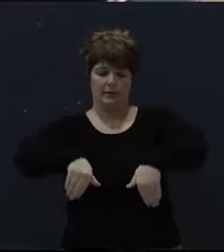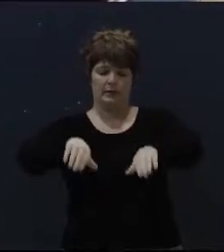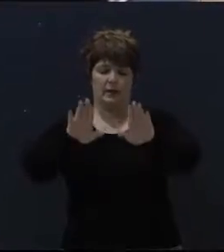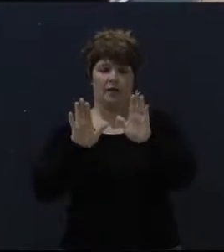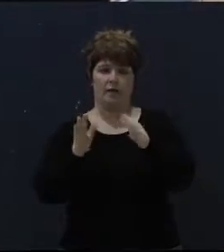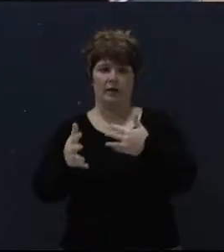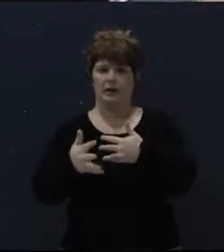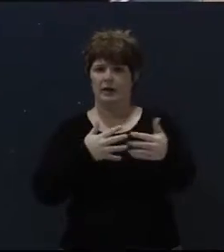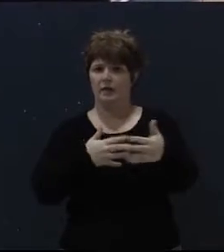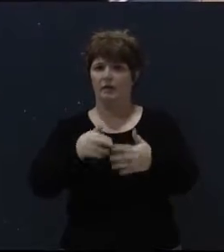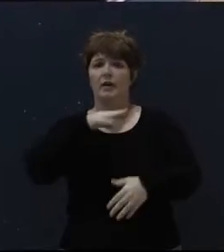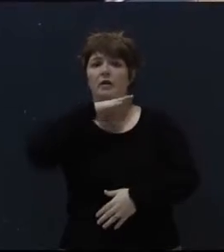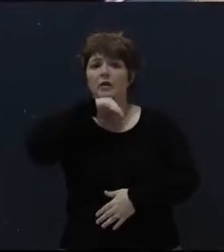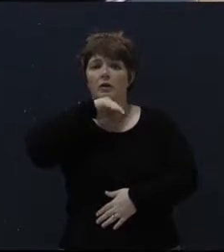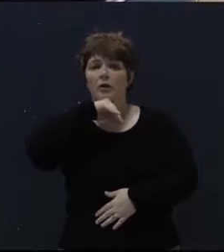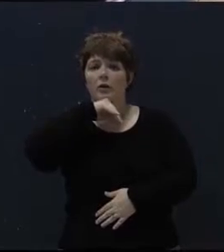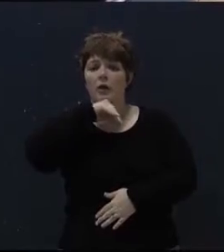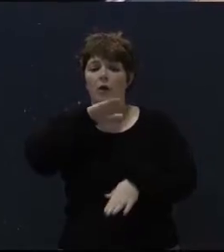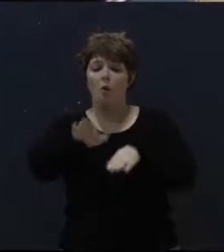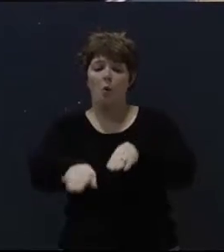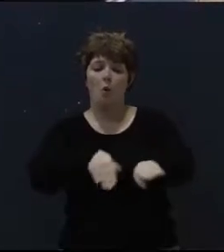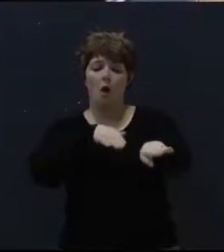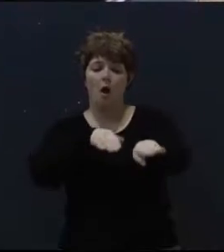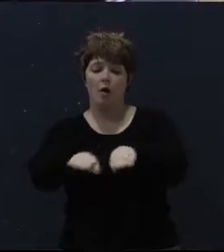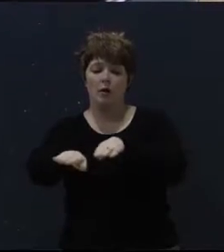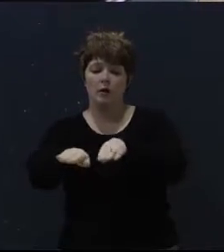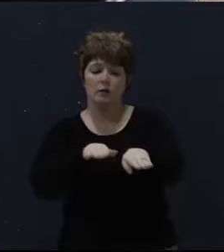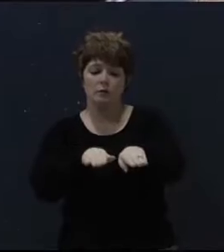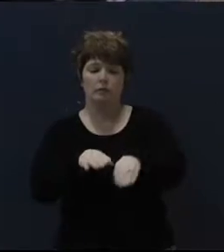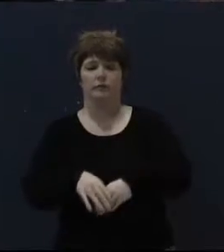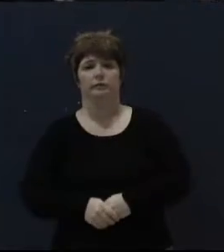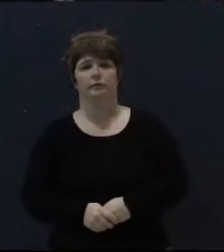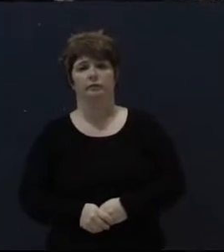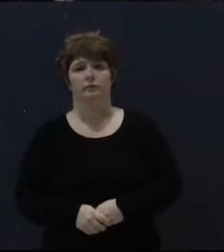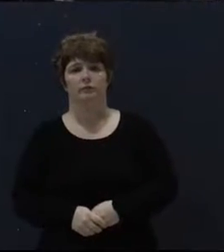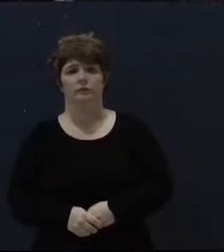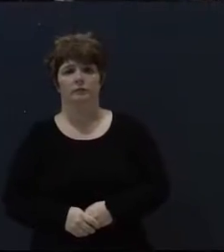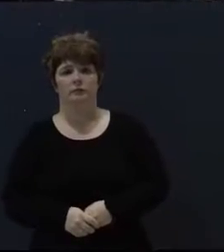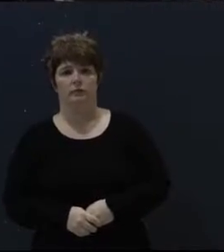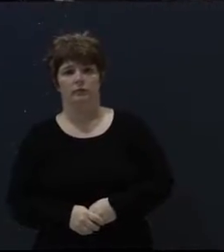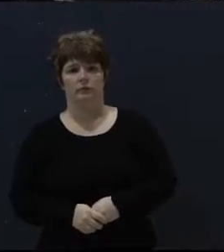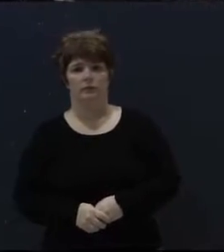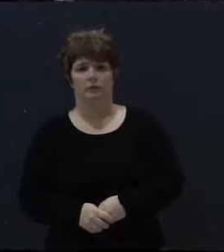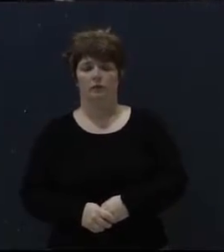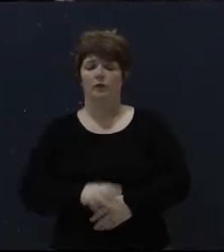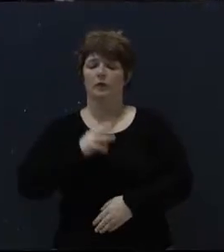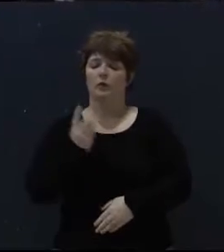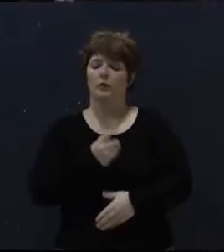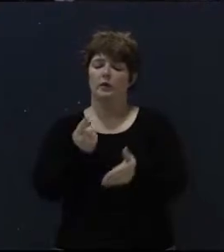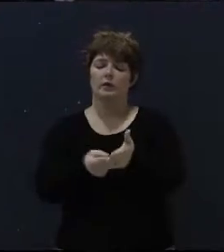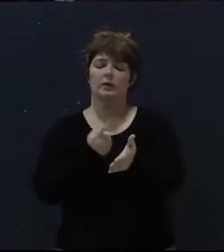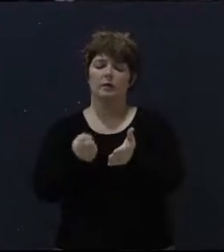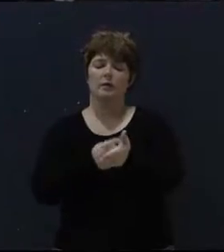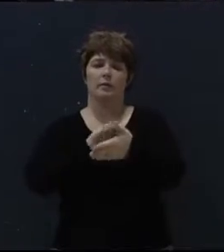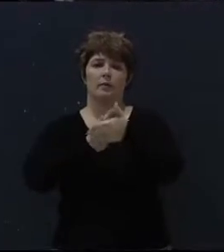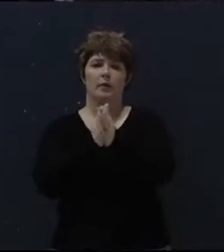dirty by walking. By the way, we sometimes get our hands